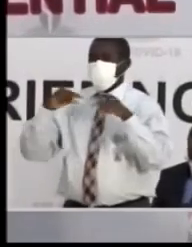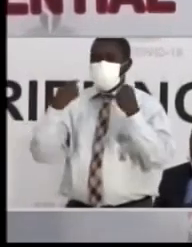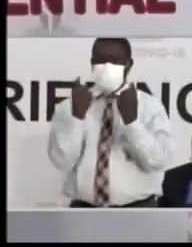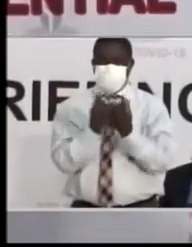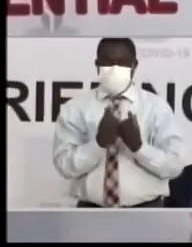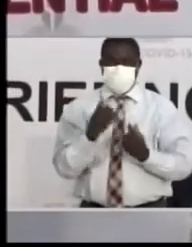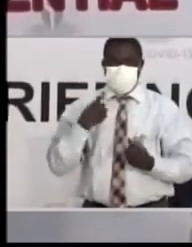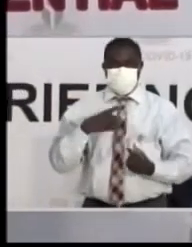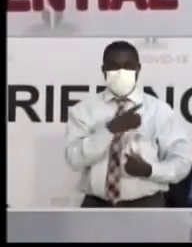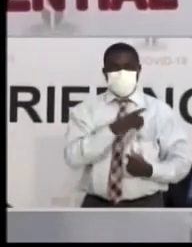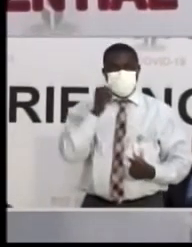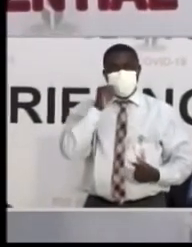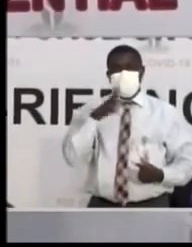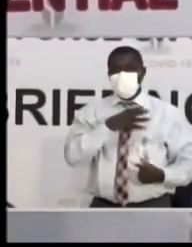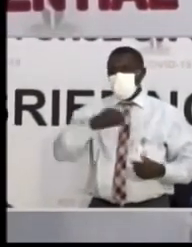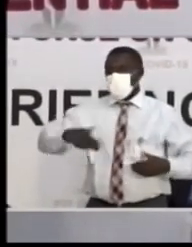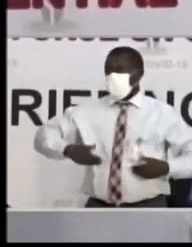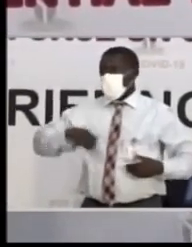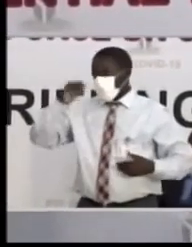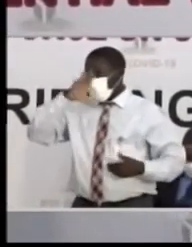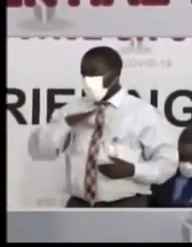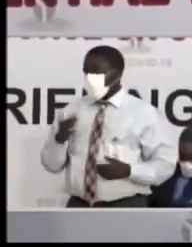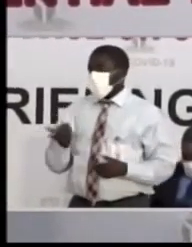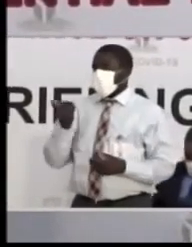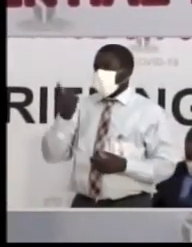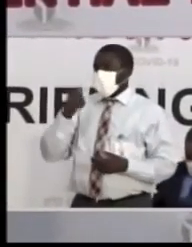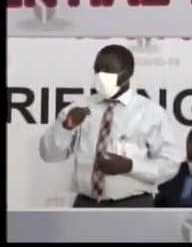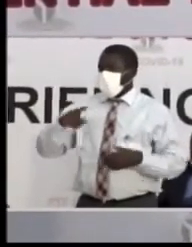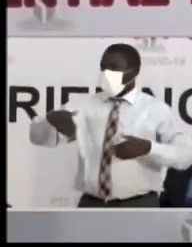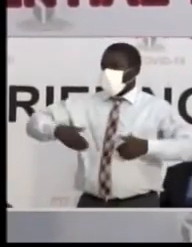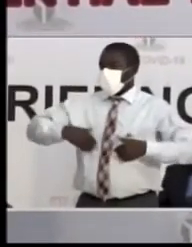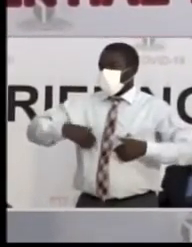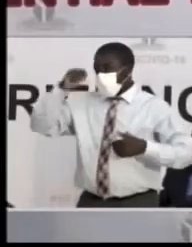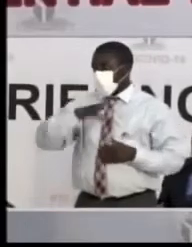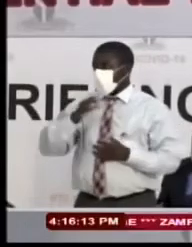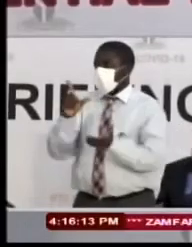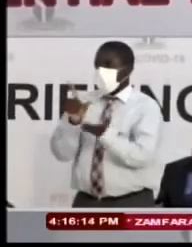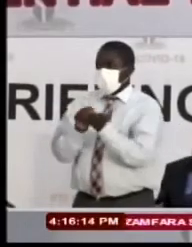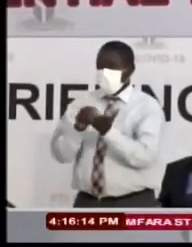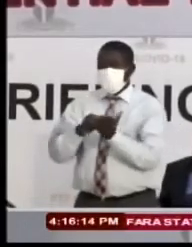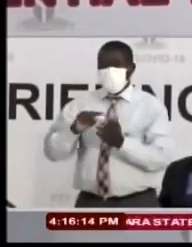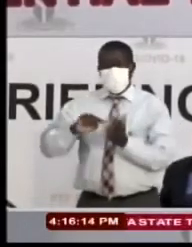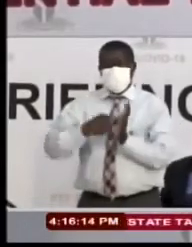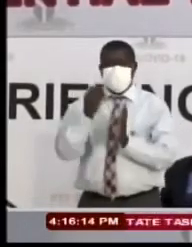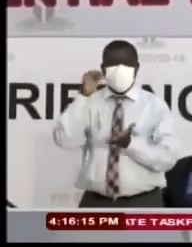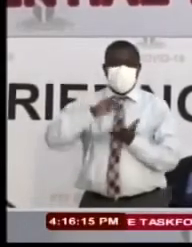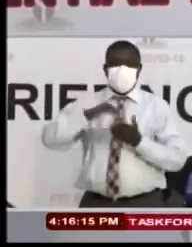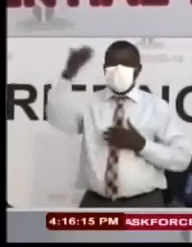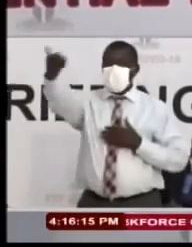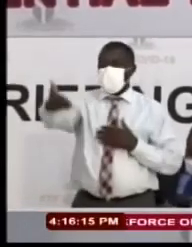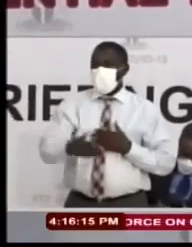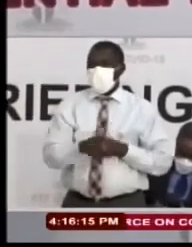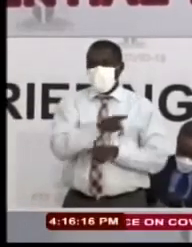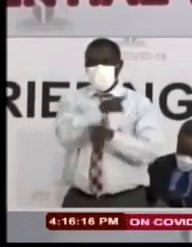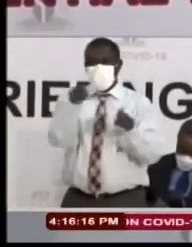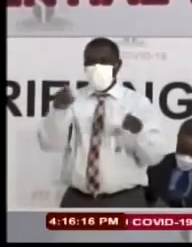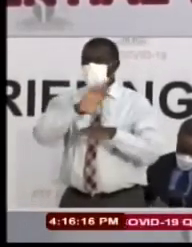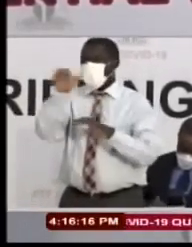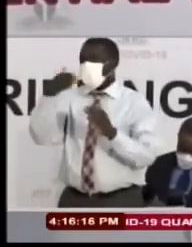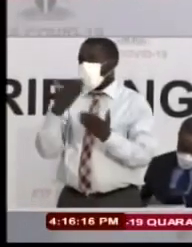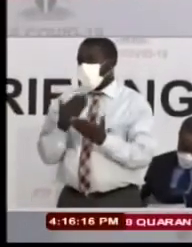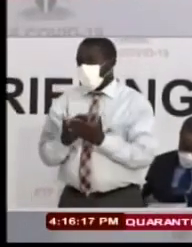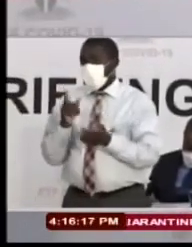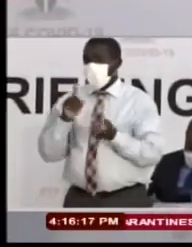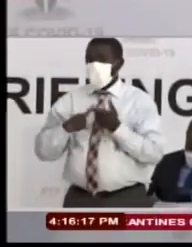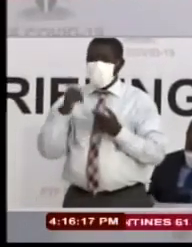distinguished ladies and gentlemen, gentlemen of the press, let me once again welcome you all to the